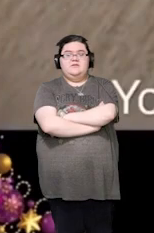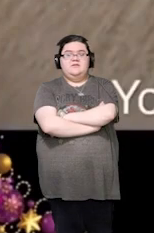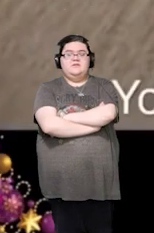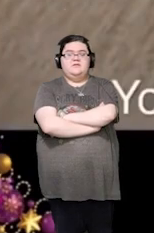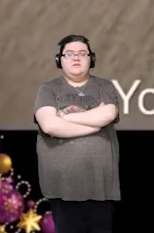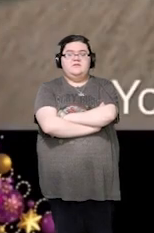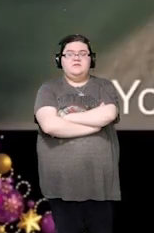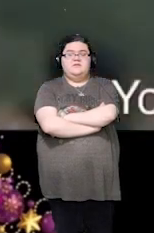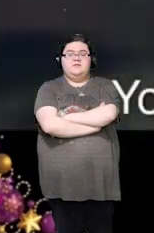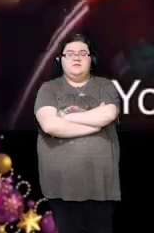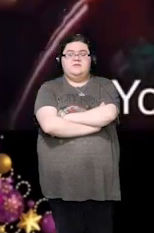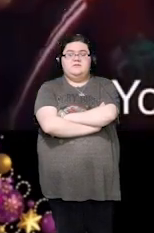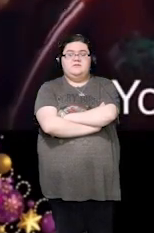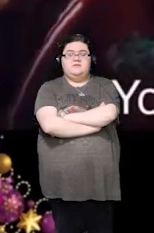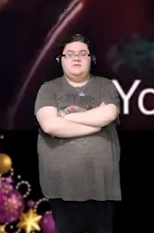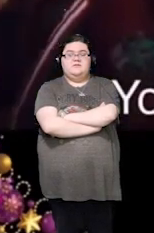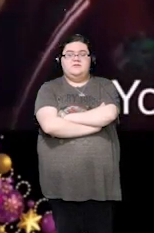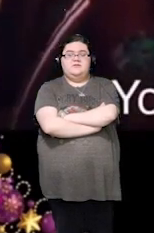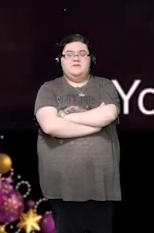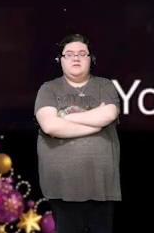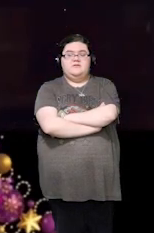Okay, this one I don't get.